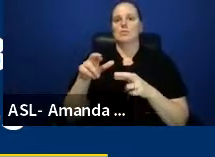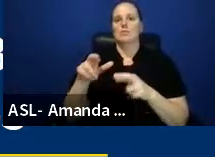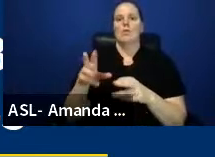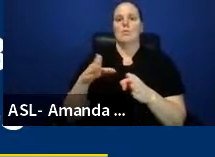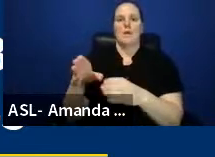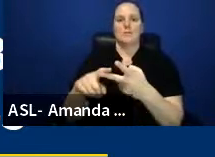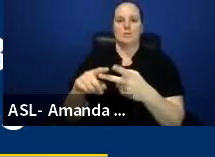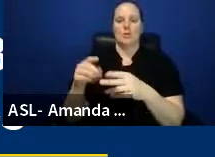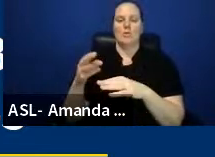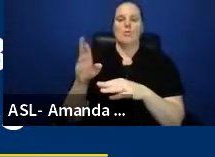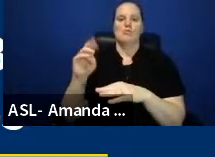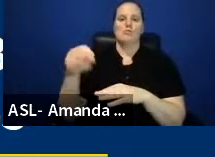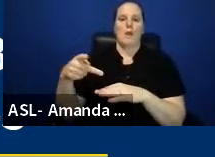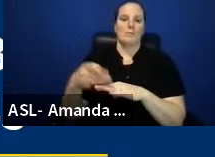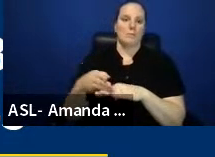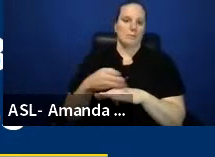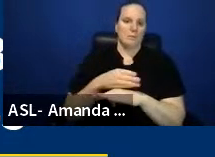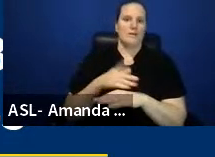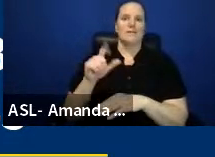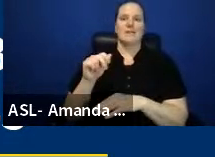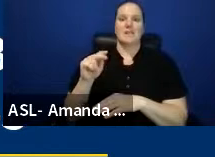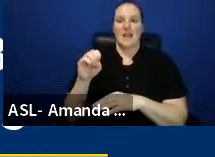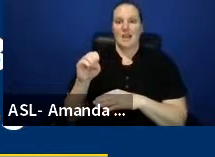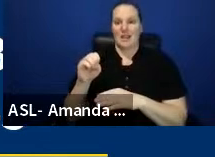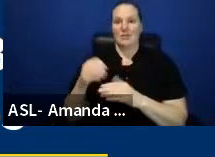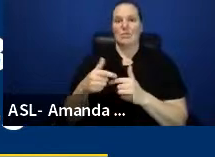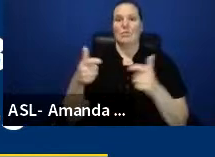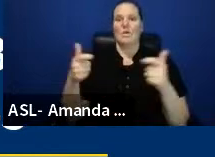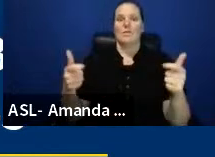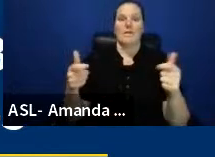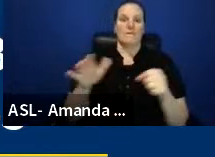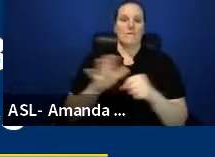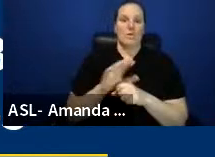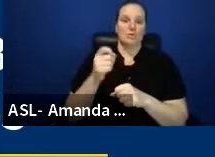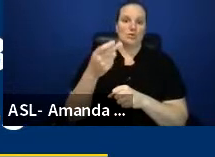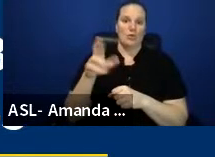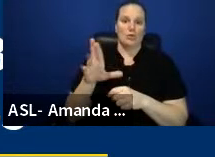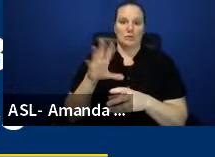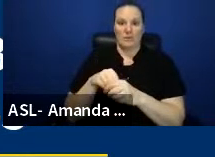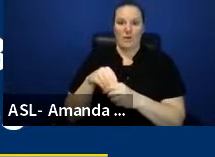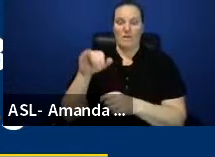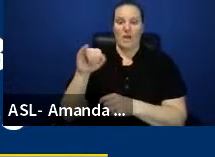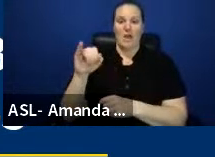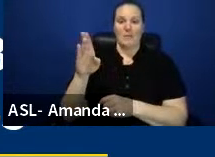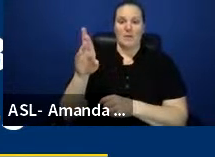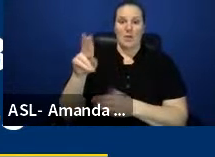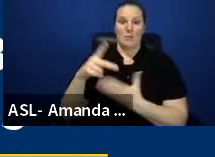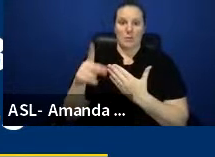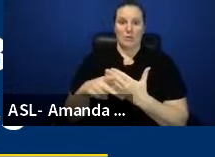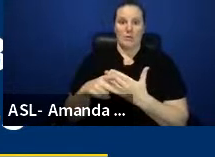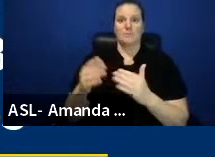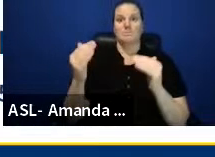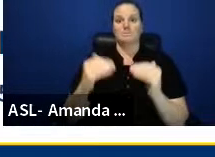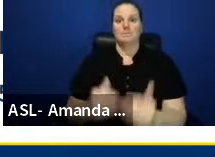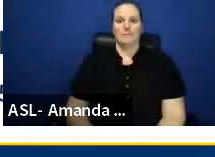as well as lane widths and full shoulders that are planned as part of the IBR program. Next slide.